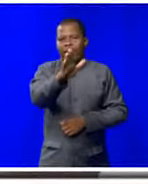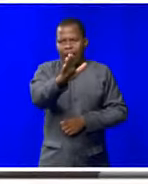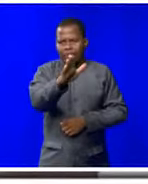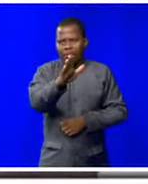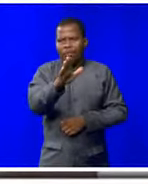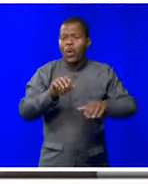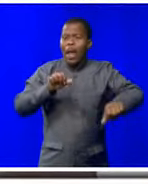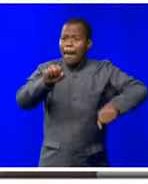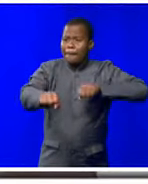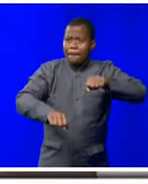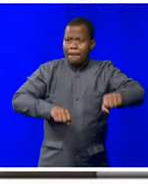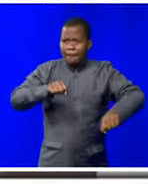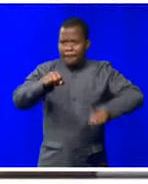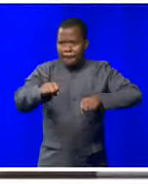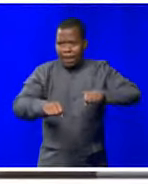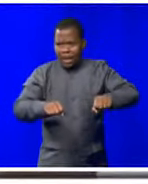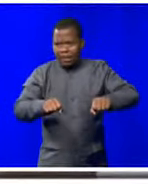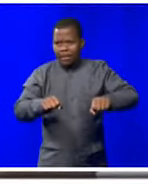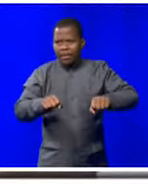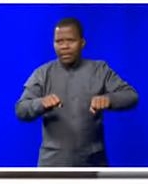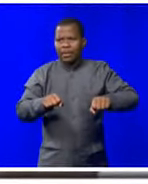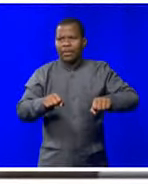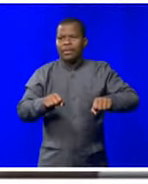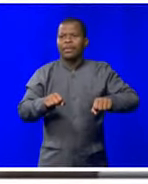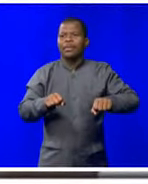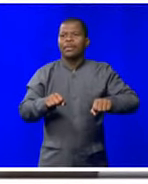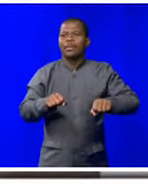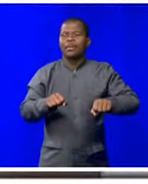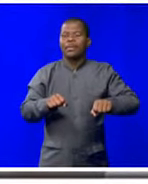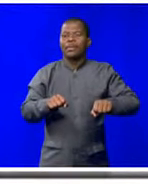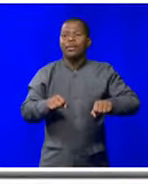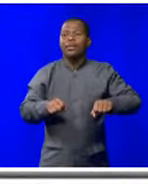of strength, character, grit, and